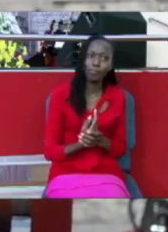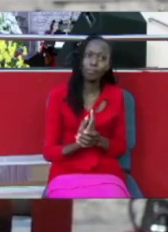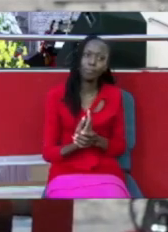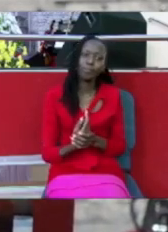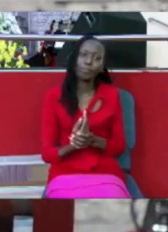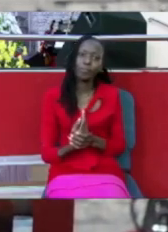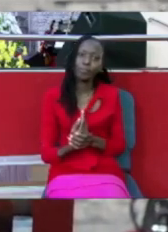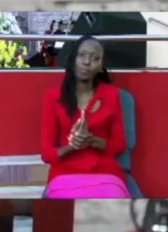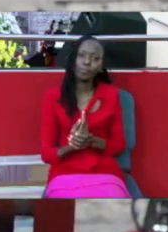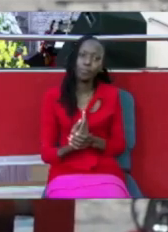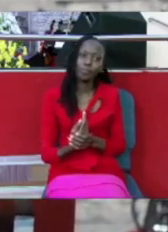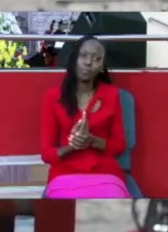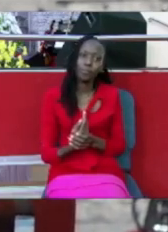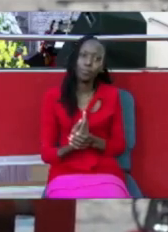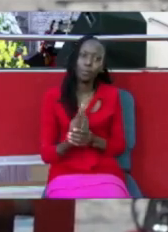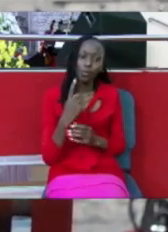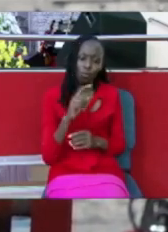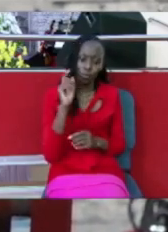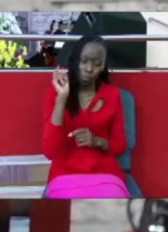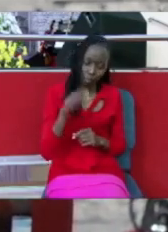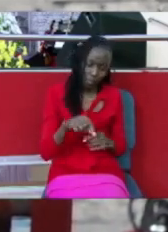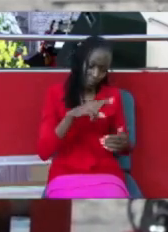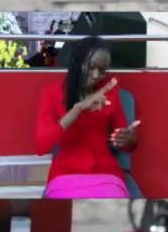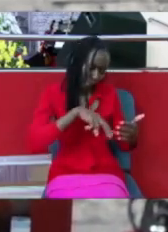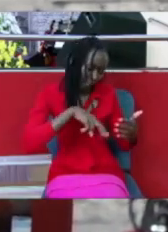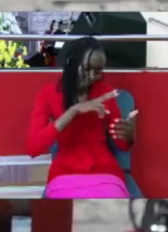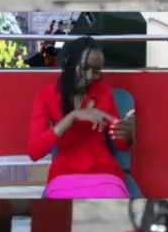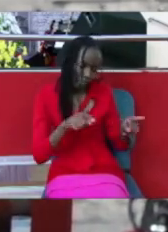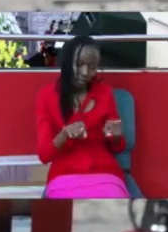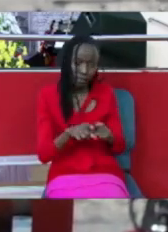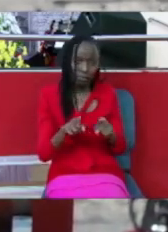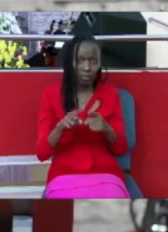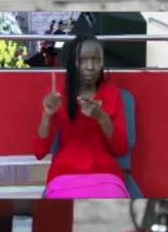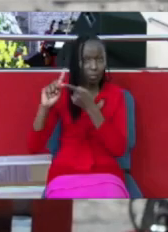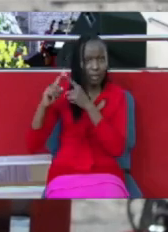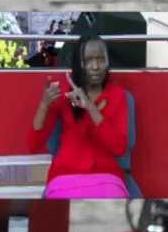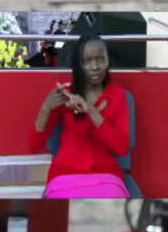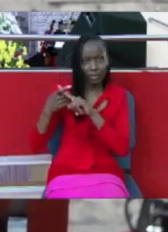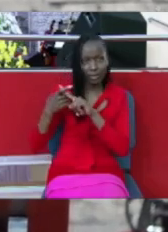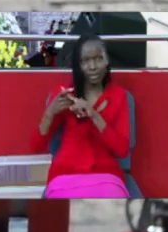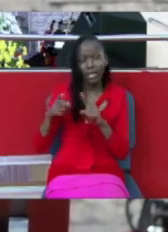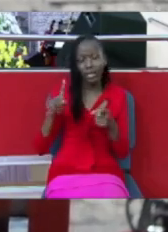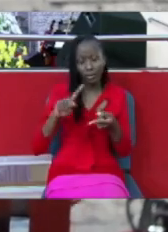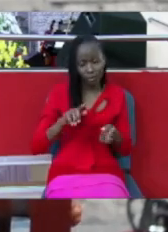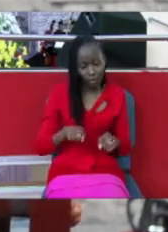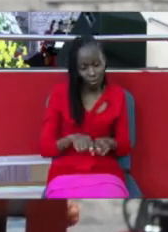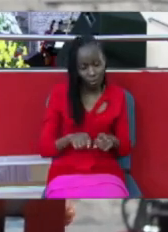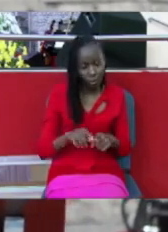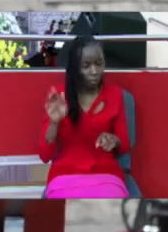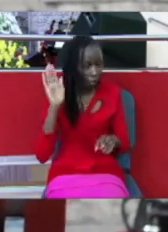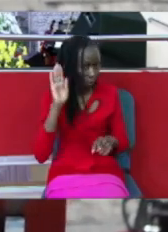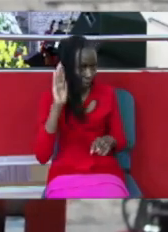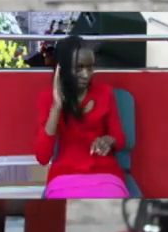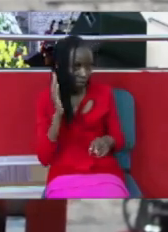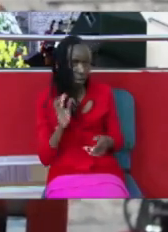mbili. You must read and meditate. Lazima usome na utafakari na then uti. Success and prosperity. Na